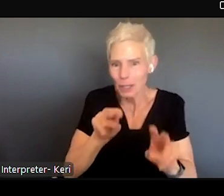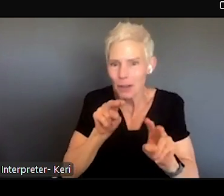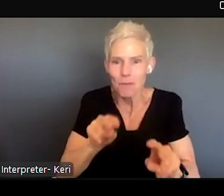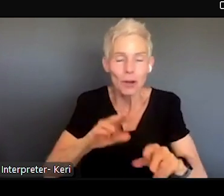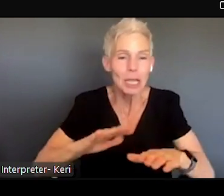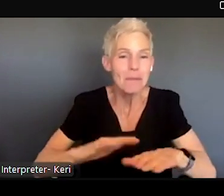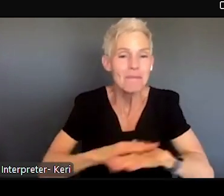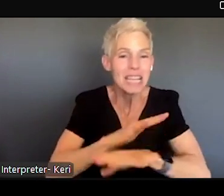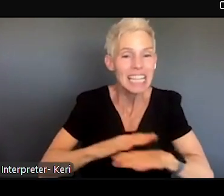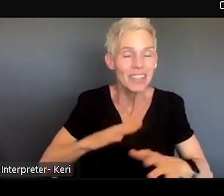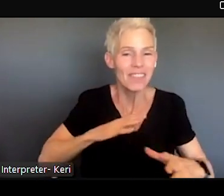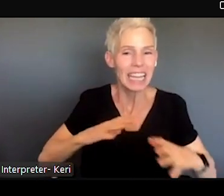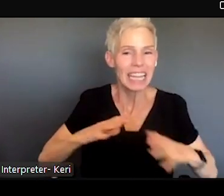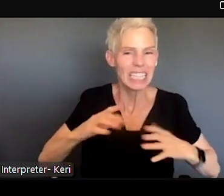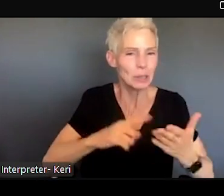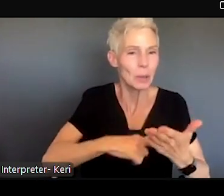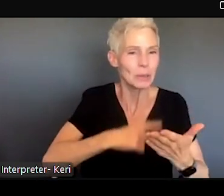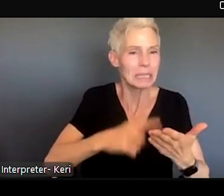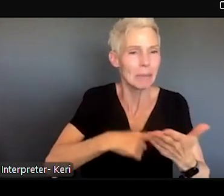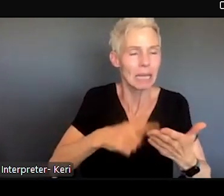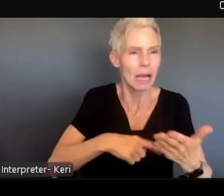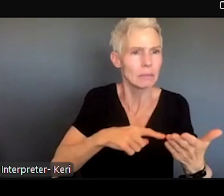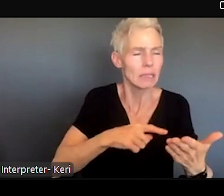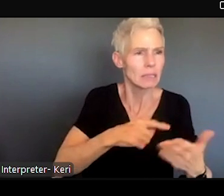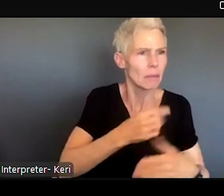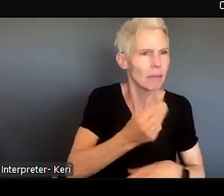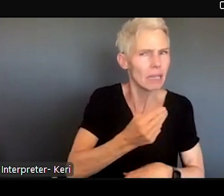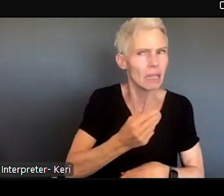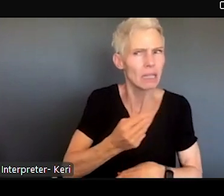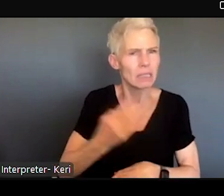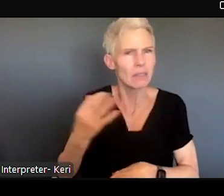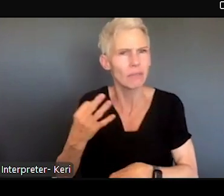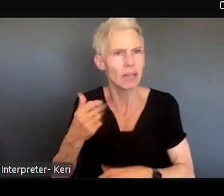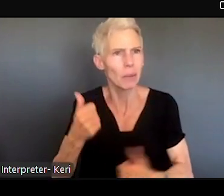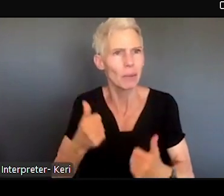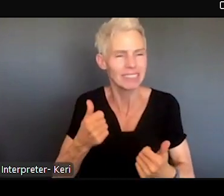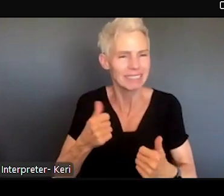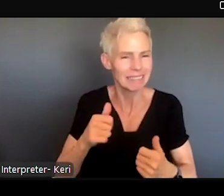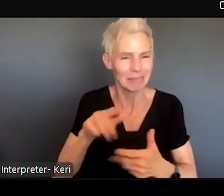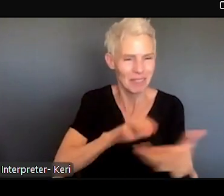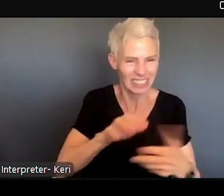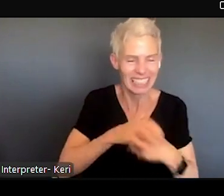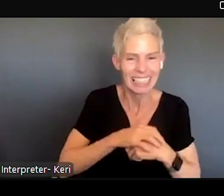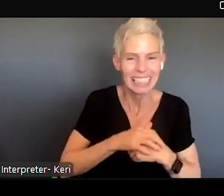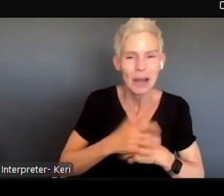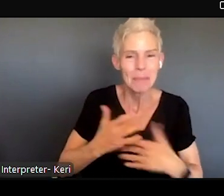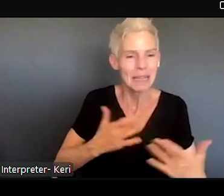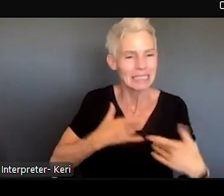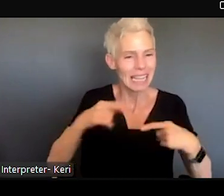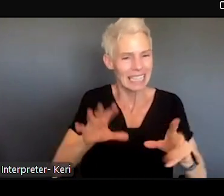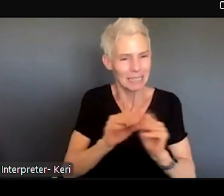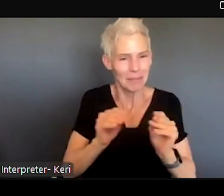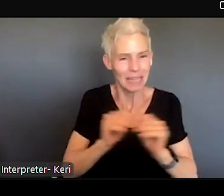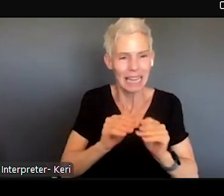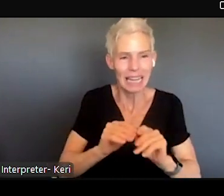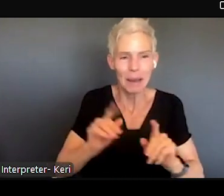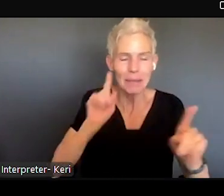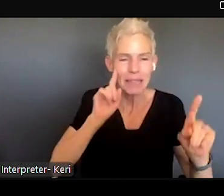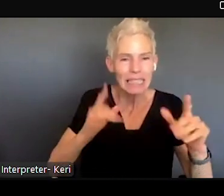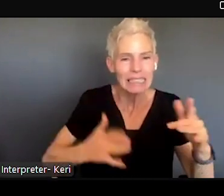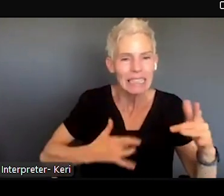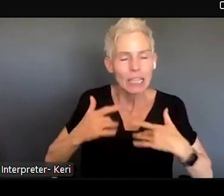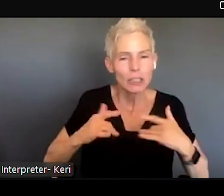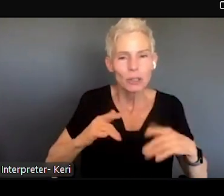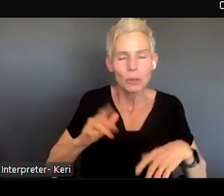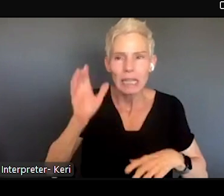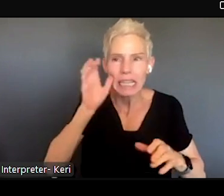my days are getting a little mixed up here. Very, very excited to be joining this call and so excited to hear about all the work that's going on across the state. Just this